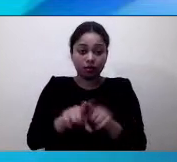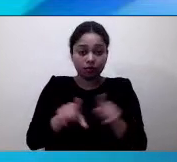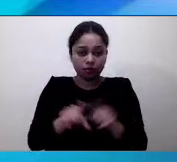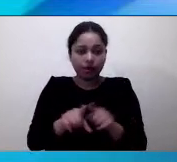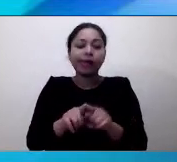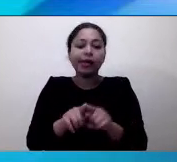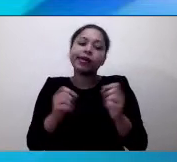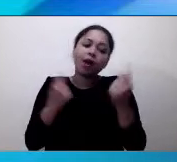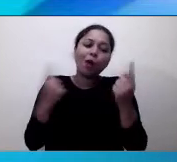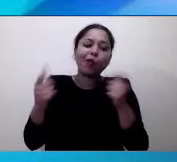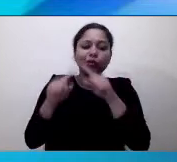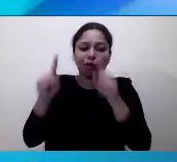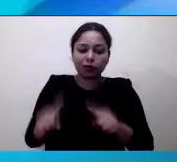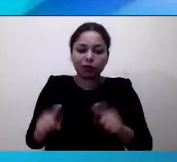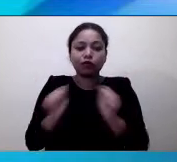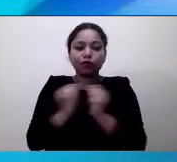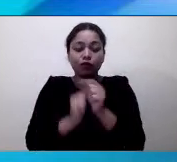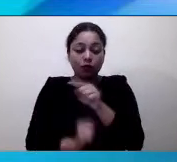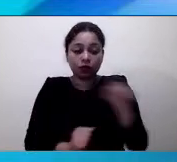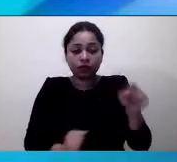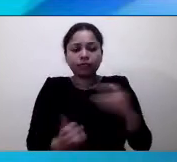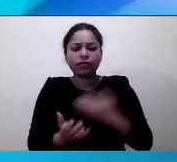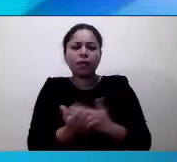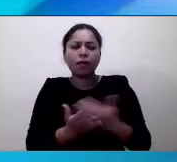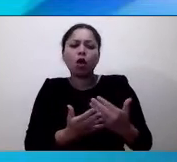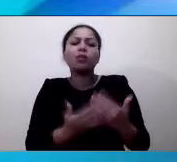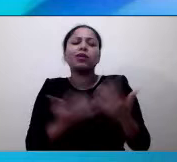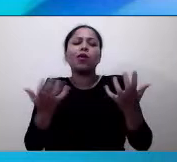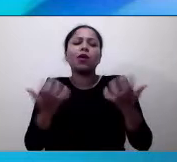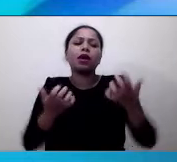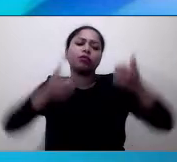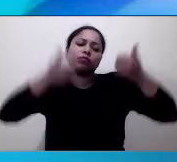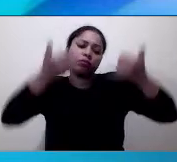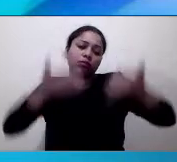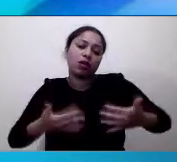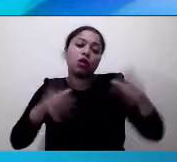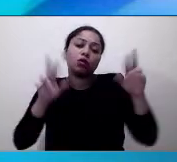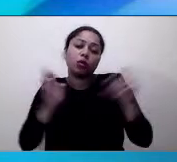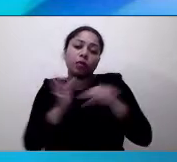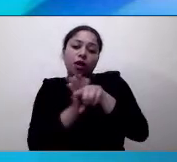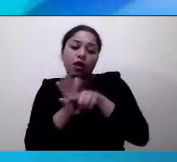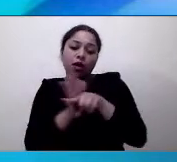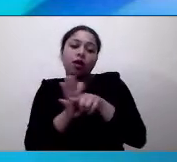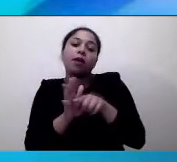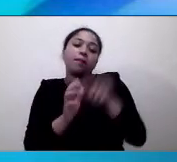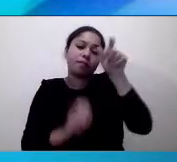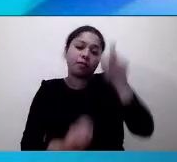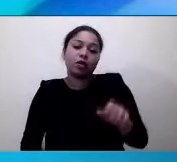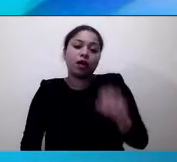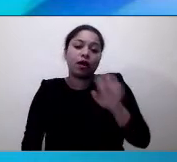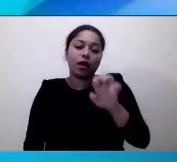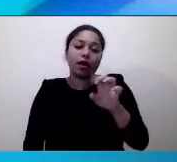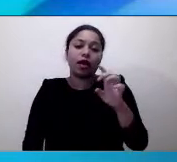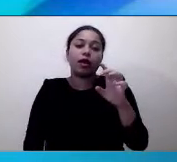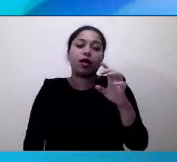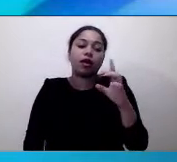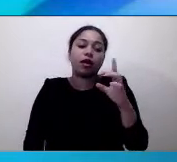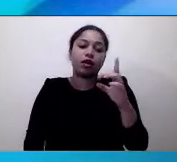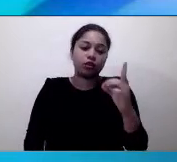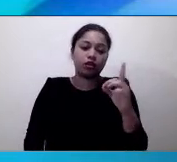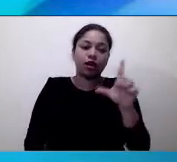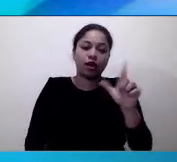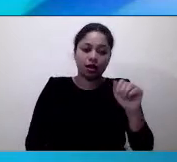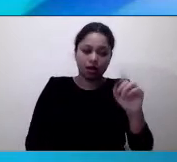So to start, I'd like to talk a little bit about this research from Segav, where